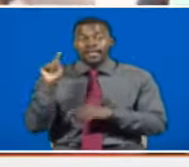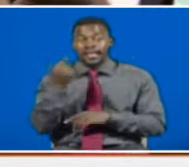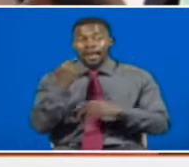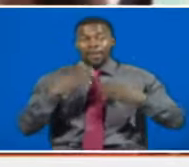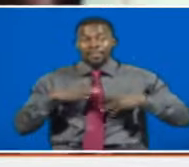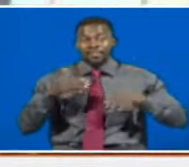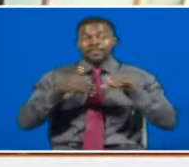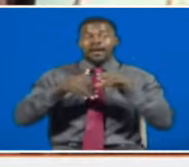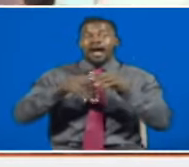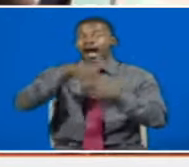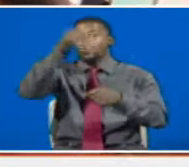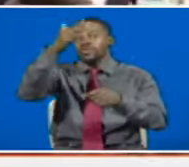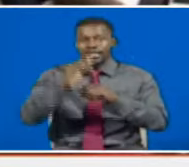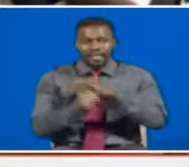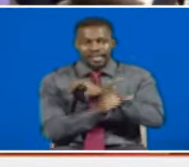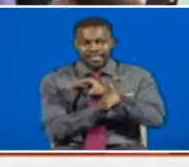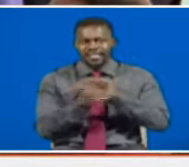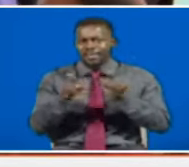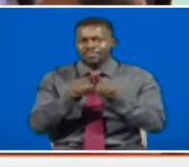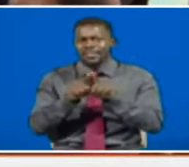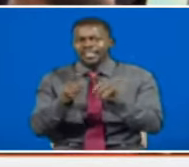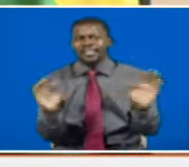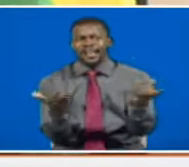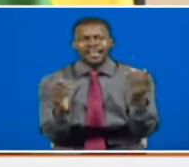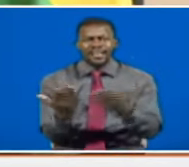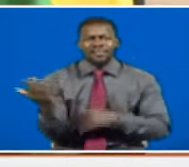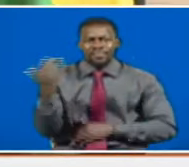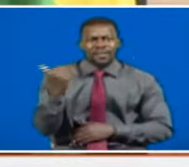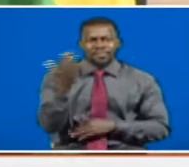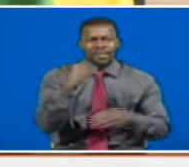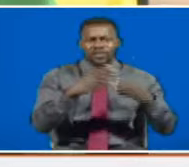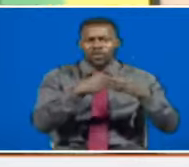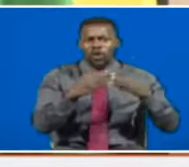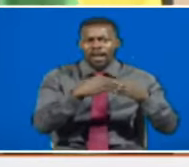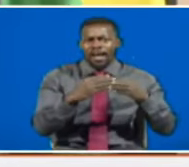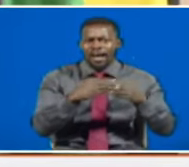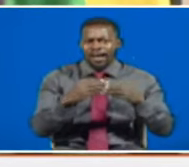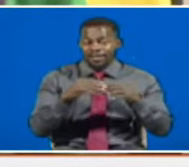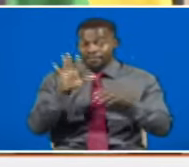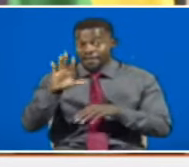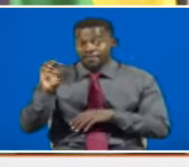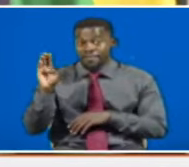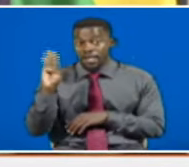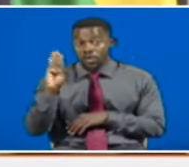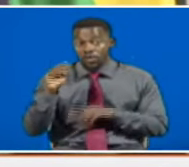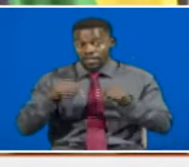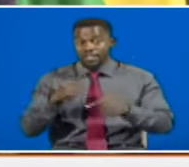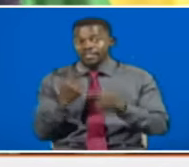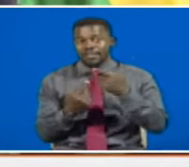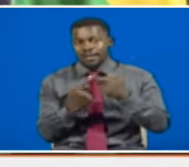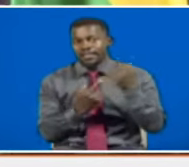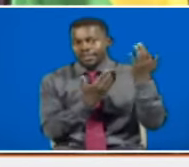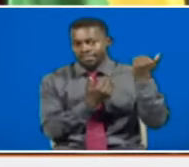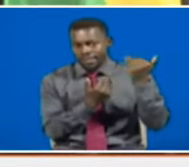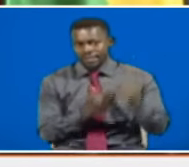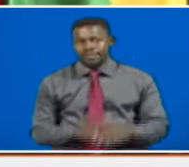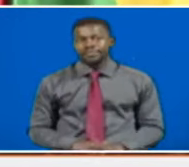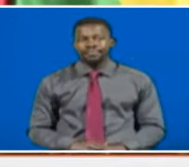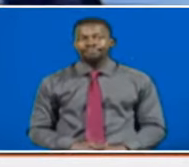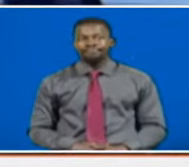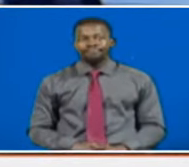diaspora remit $4 billion annually to Kenya, and this could rise to $5 billion this year. Emmanuel Toh, KTN News,